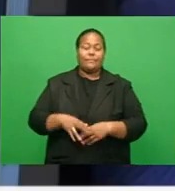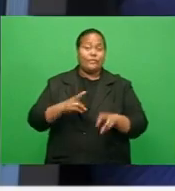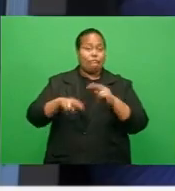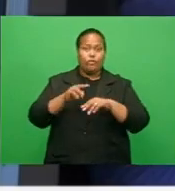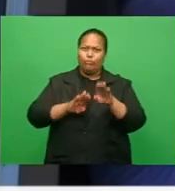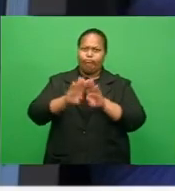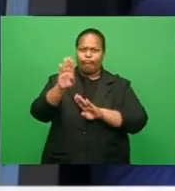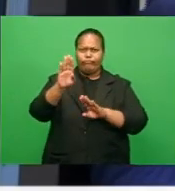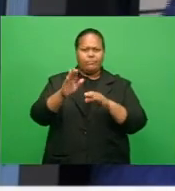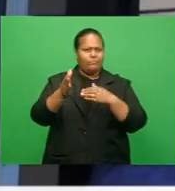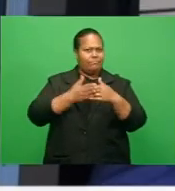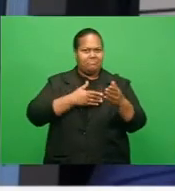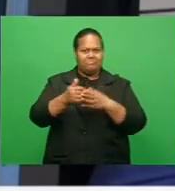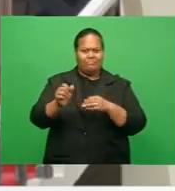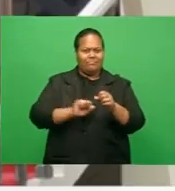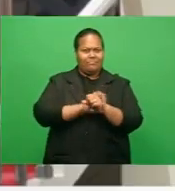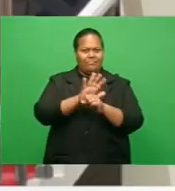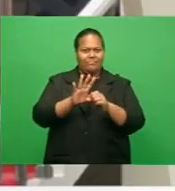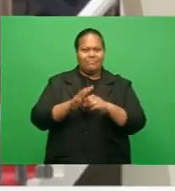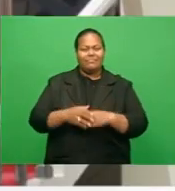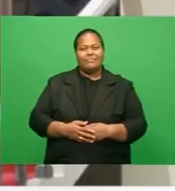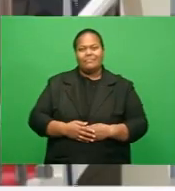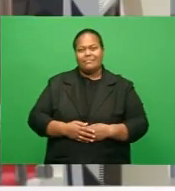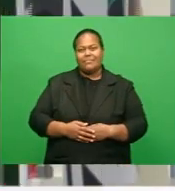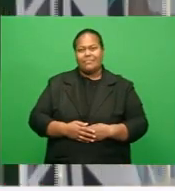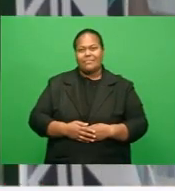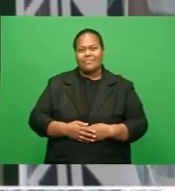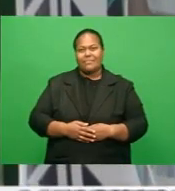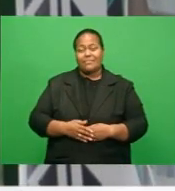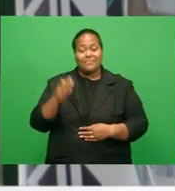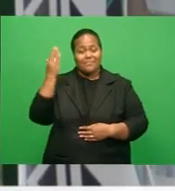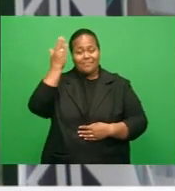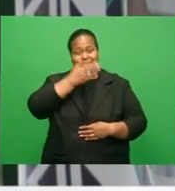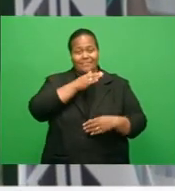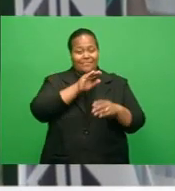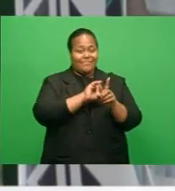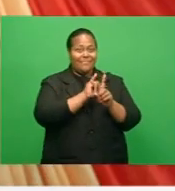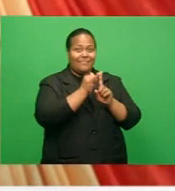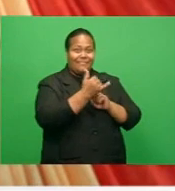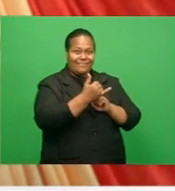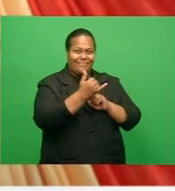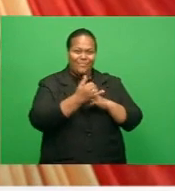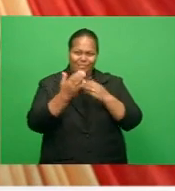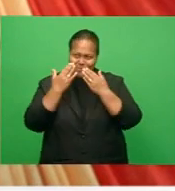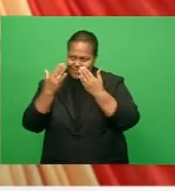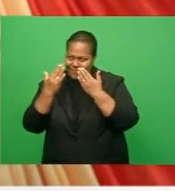above its weight despite coronavirus. And Blind Society commended.